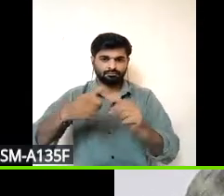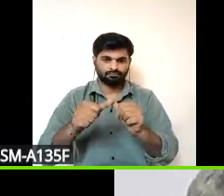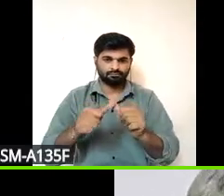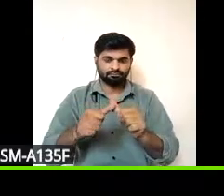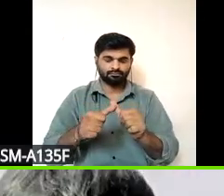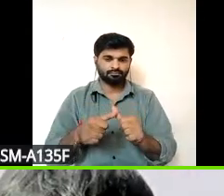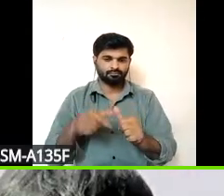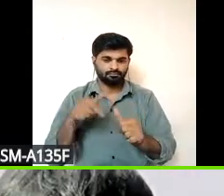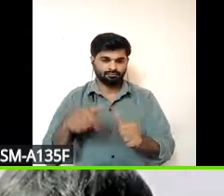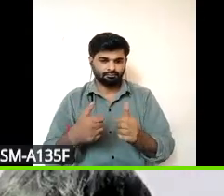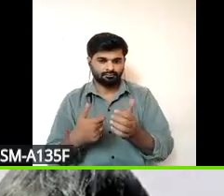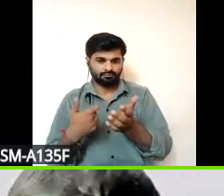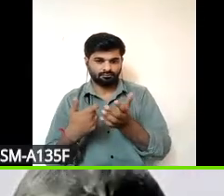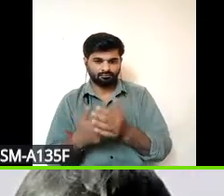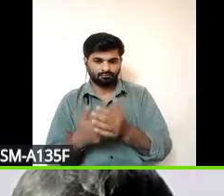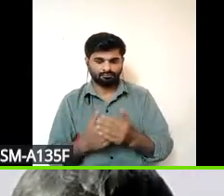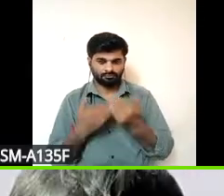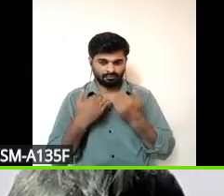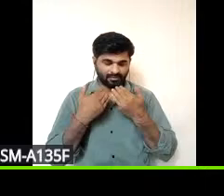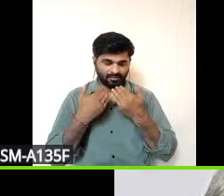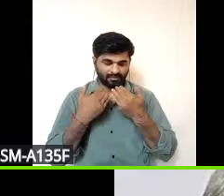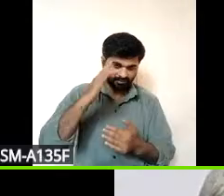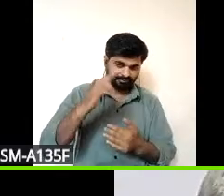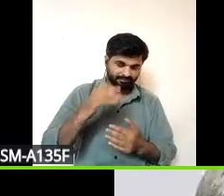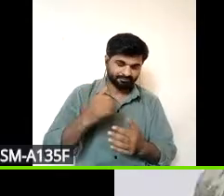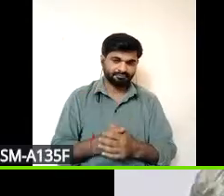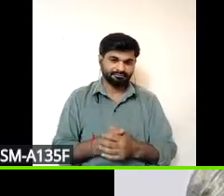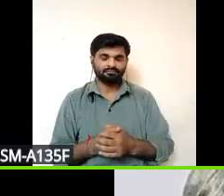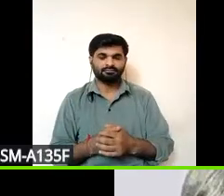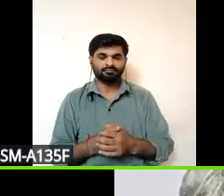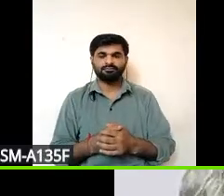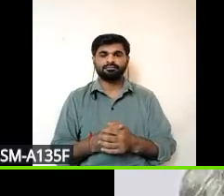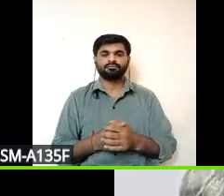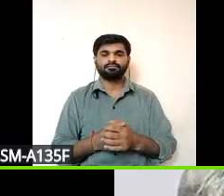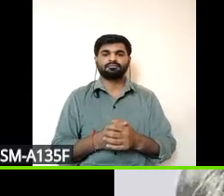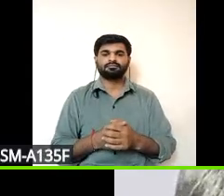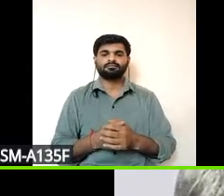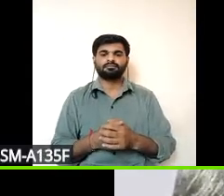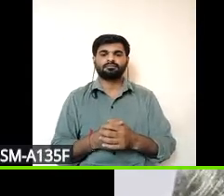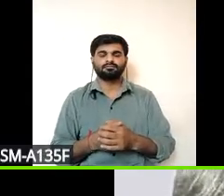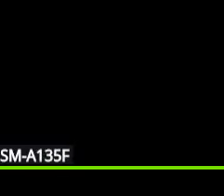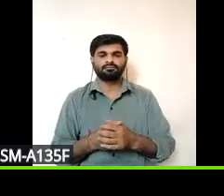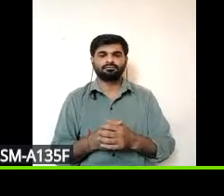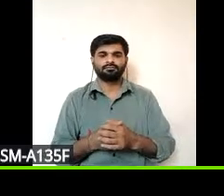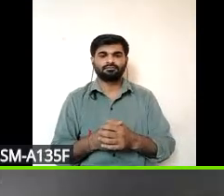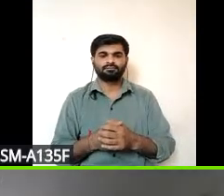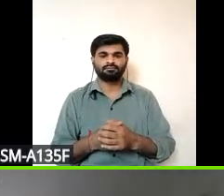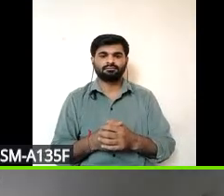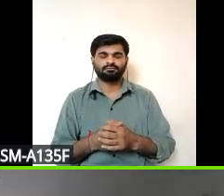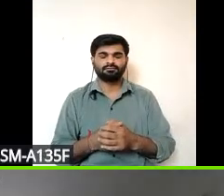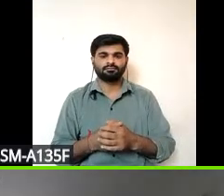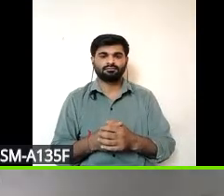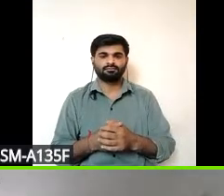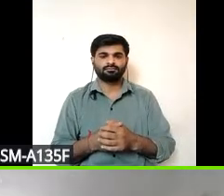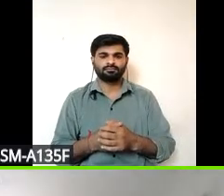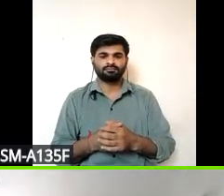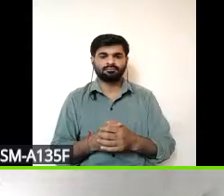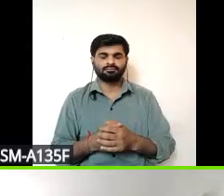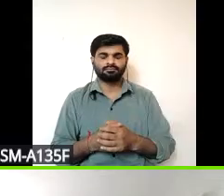Yes. Hi, Oh, Pratik. Hi, hi. everyone. Hi. So yeah, I mean, I just